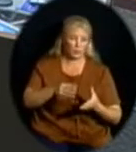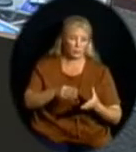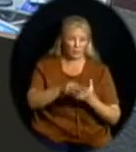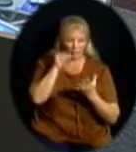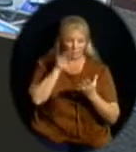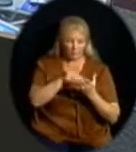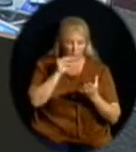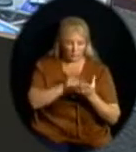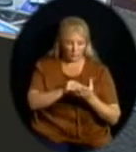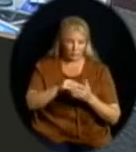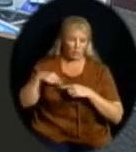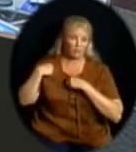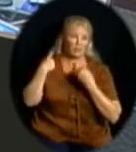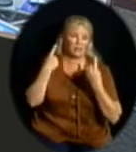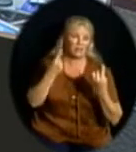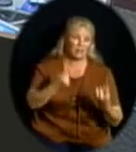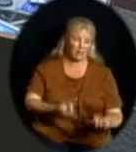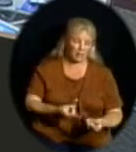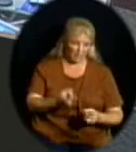last few?